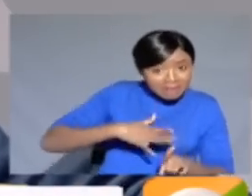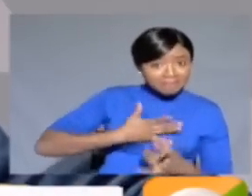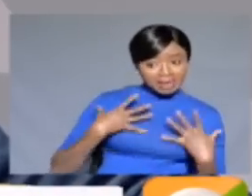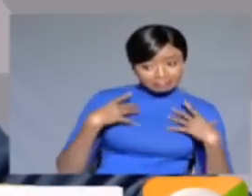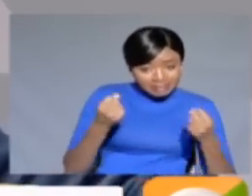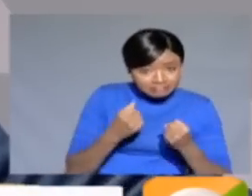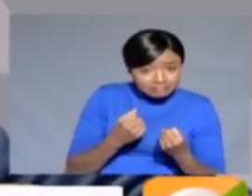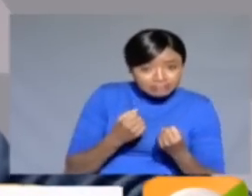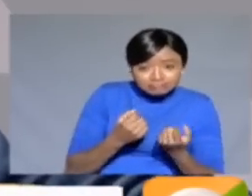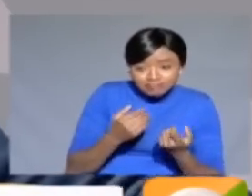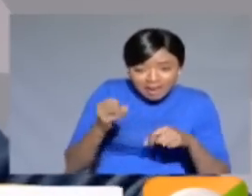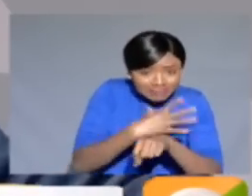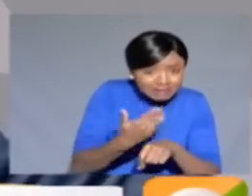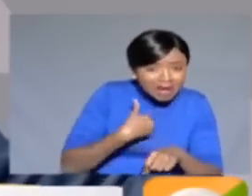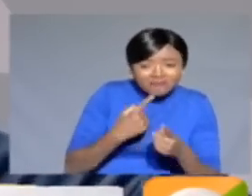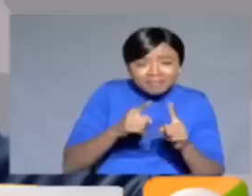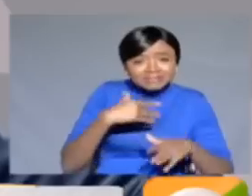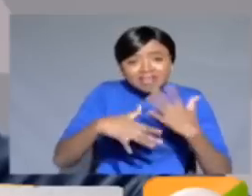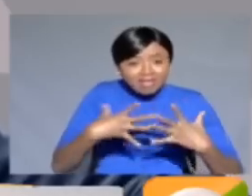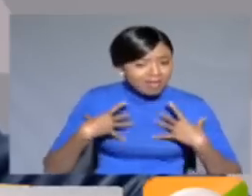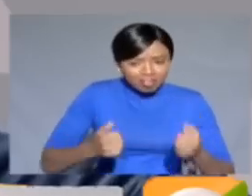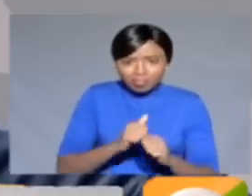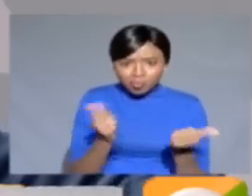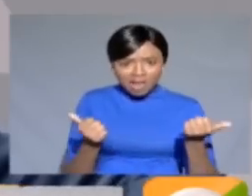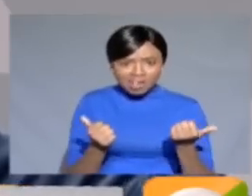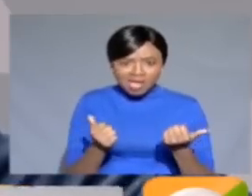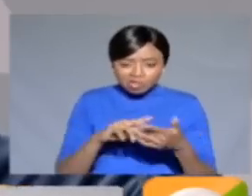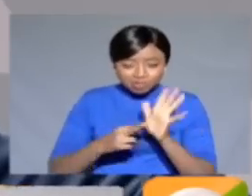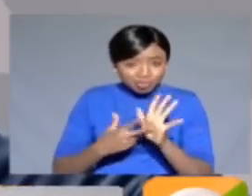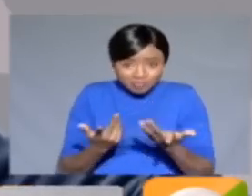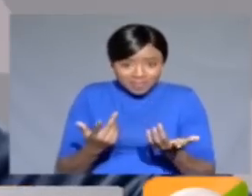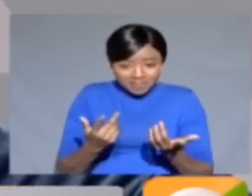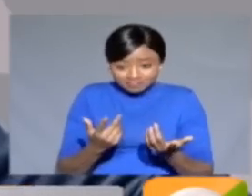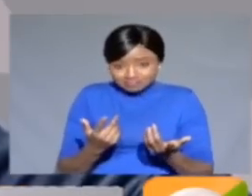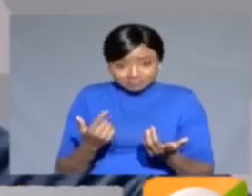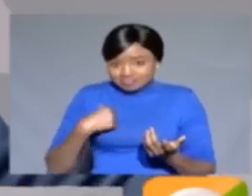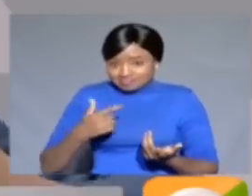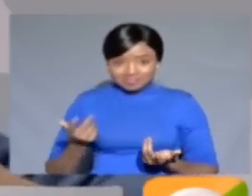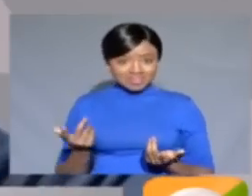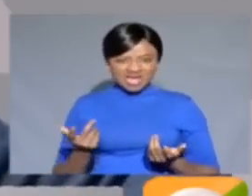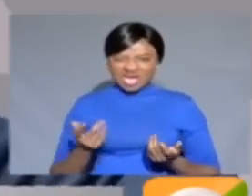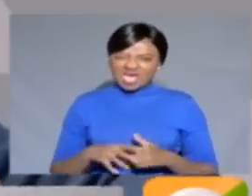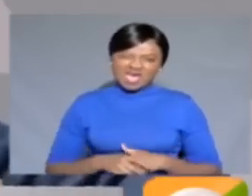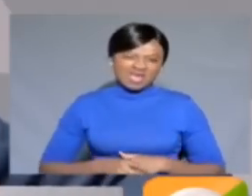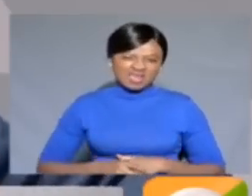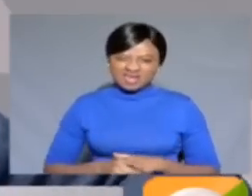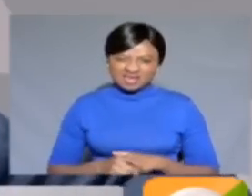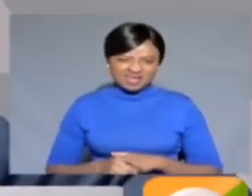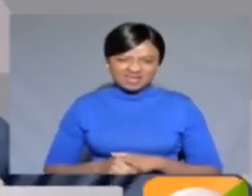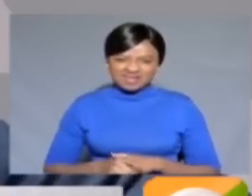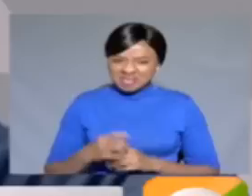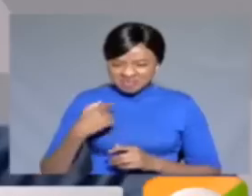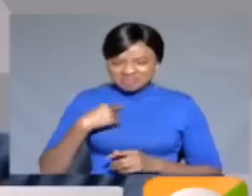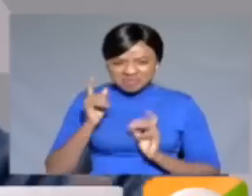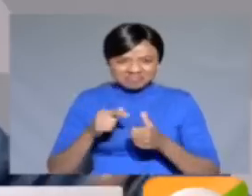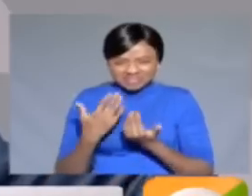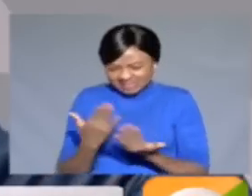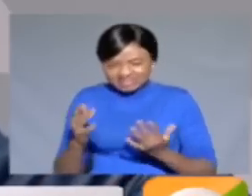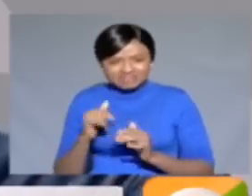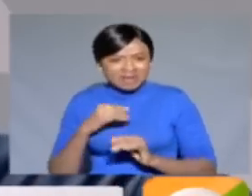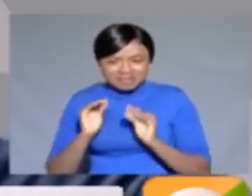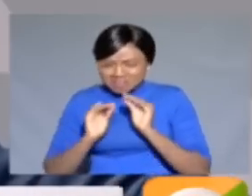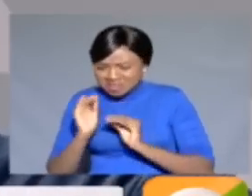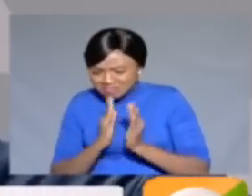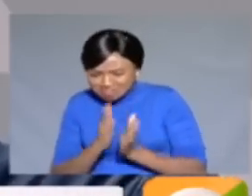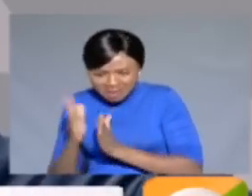fine. So I said to Barak, you'll be good, but make sure that you put your affairs in order. Knowing damn well that I didn't have my own affairs in order. So that was